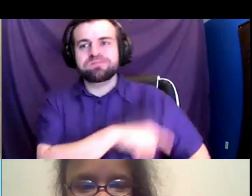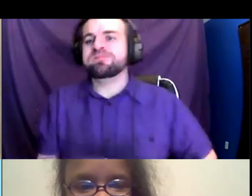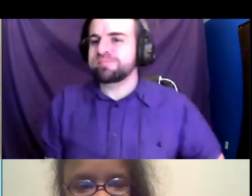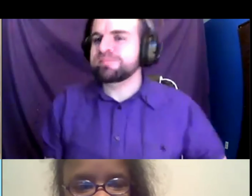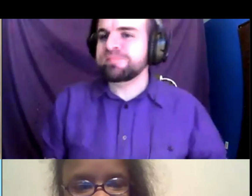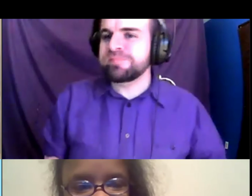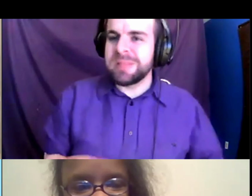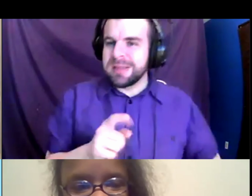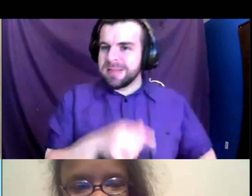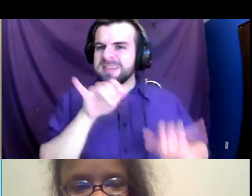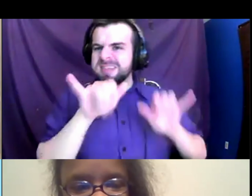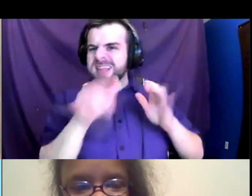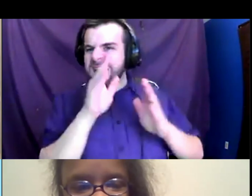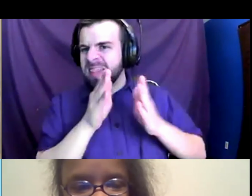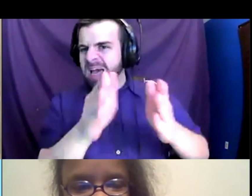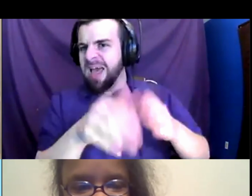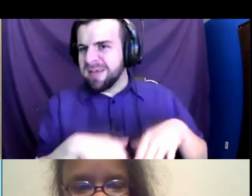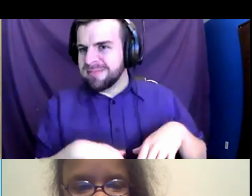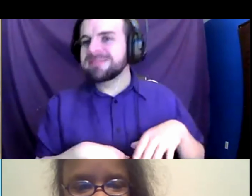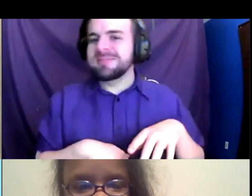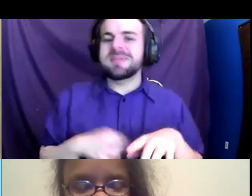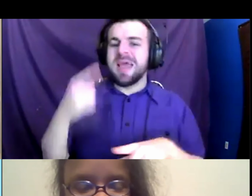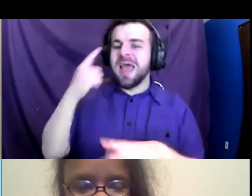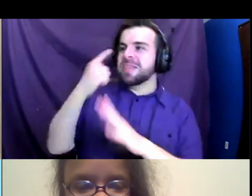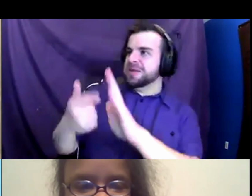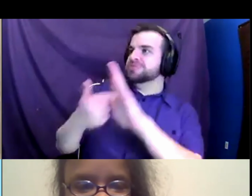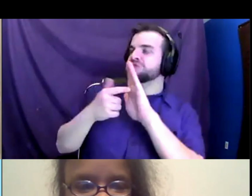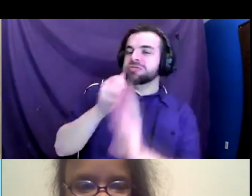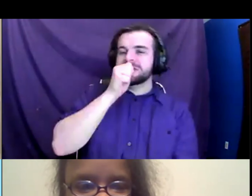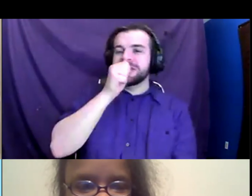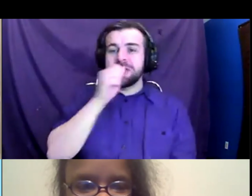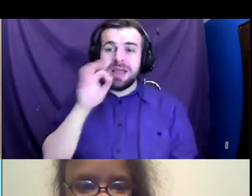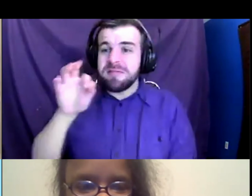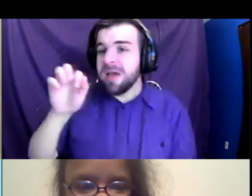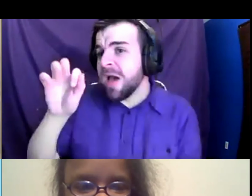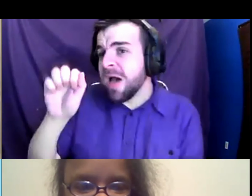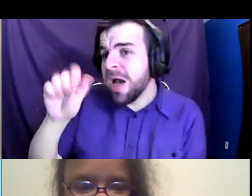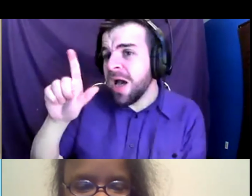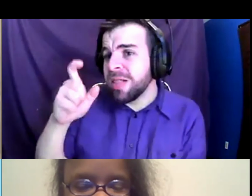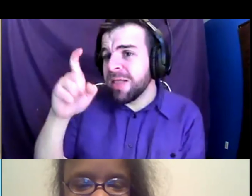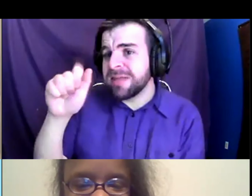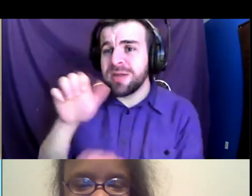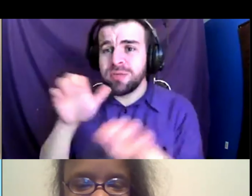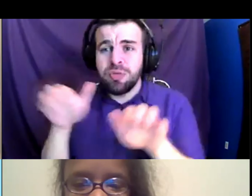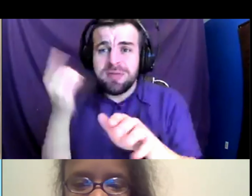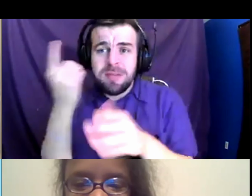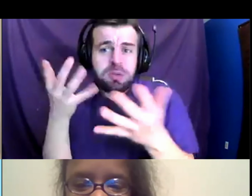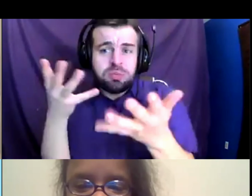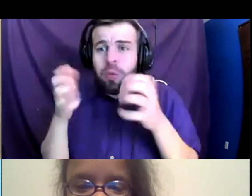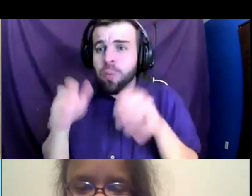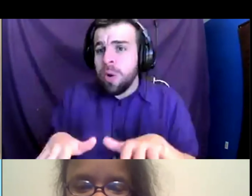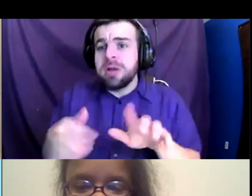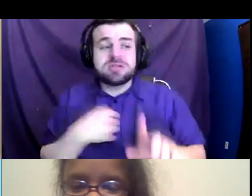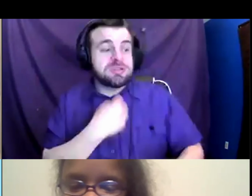I think the biggest secret, right? If she's doing something you don't want her to do, what do? You just Alexa, tell her. stop,